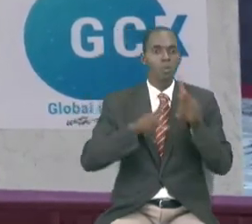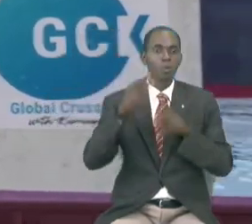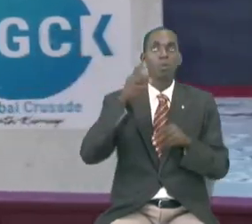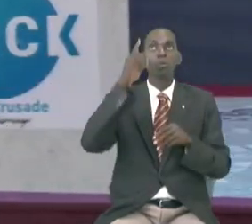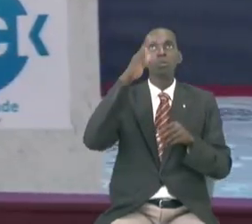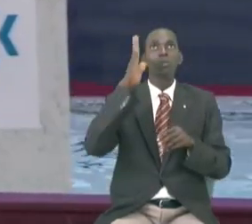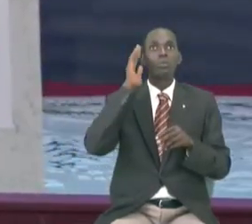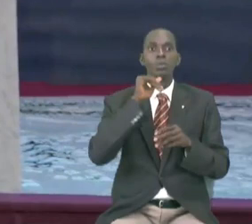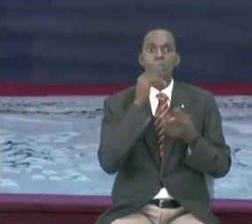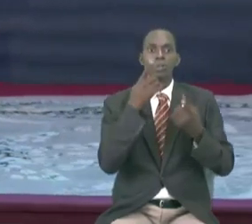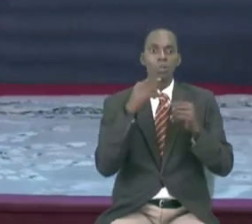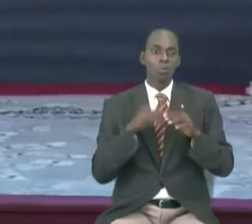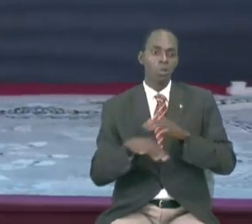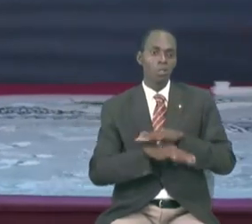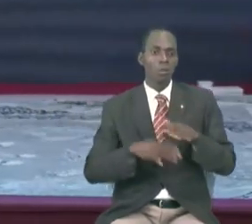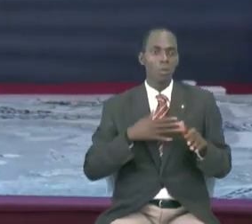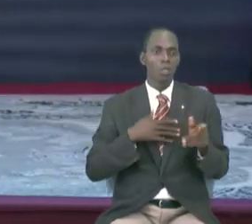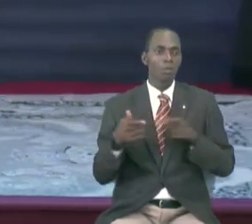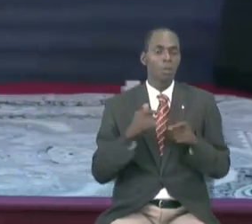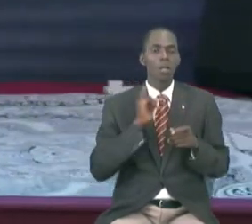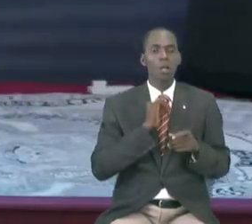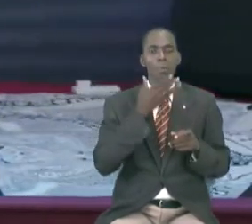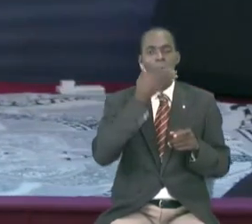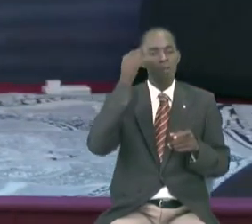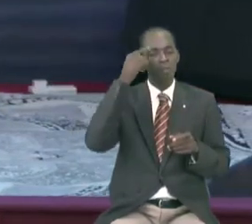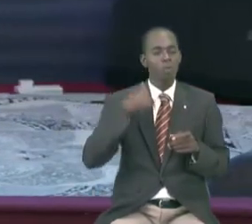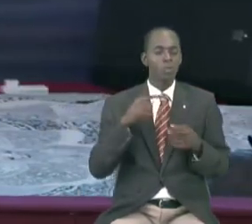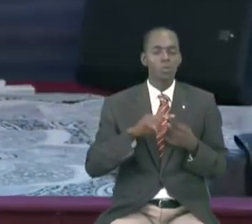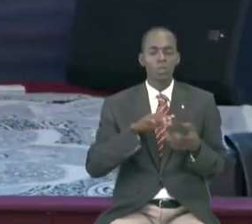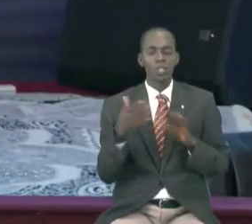O Lord, take, I beseech thee, my